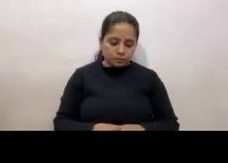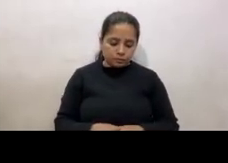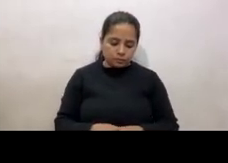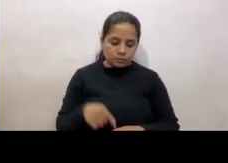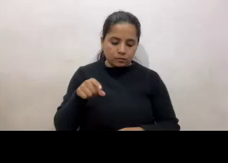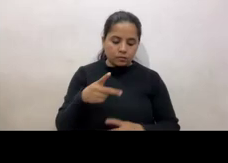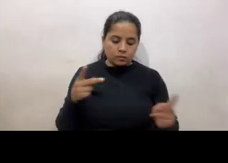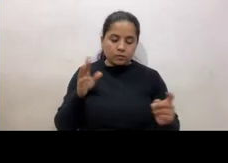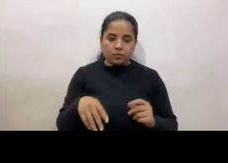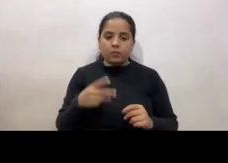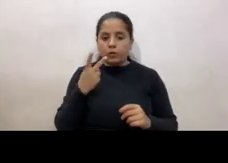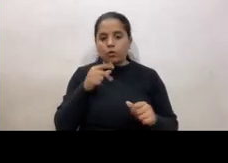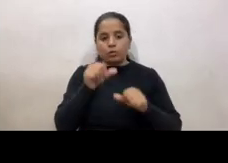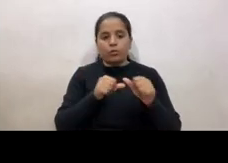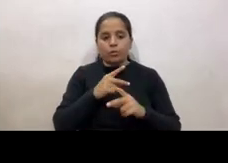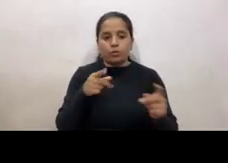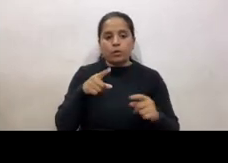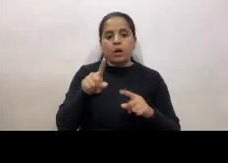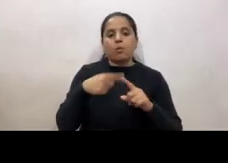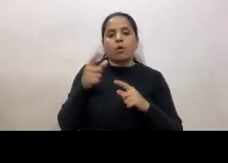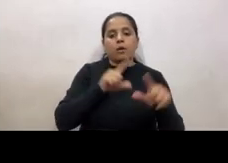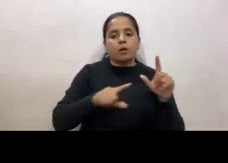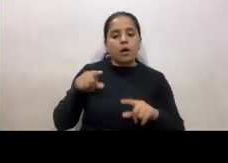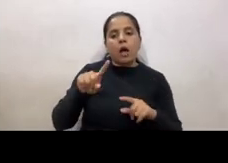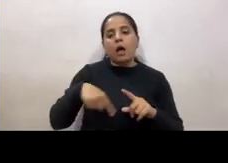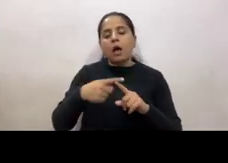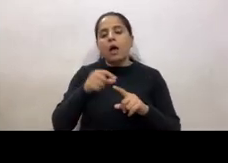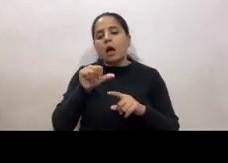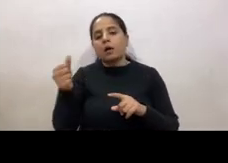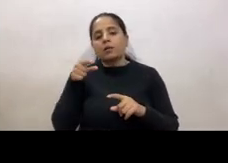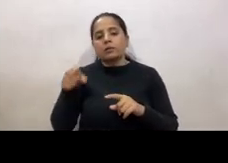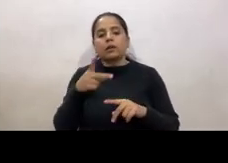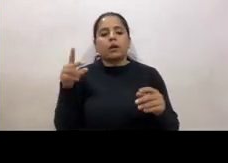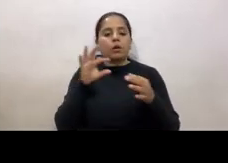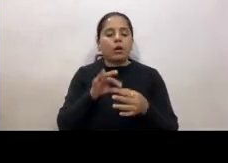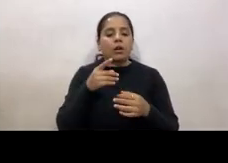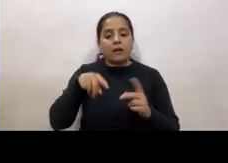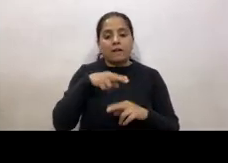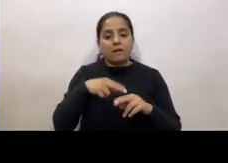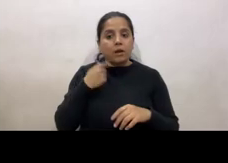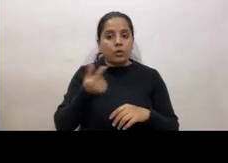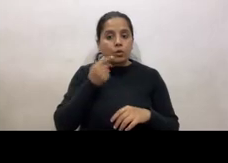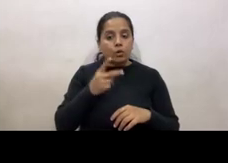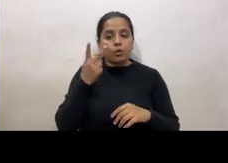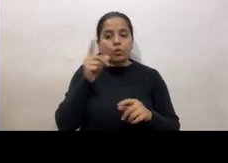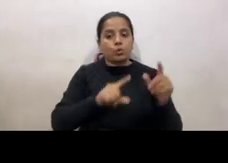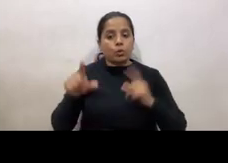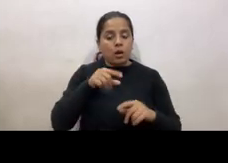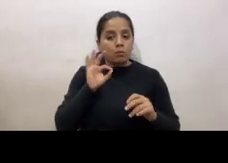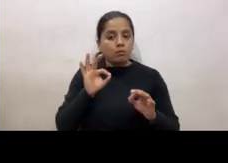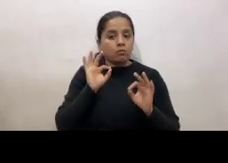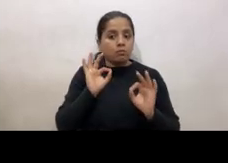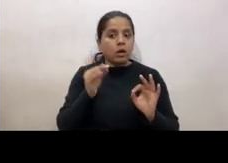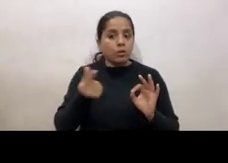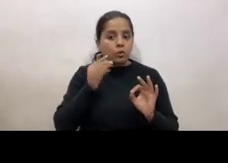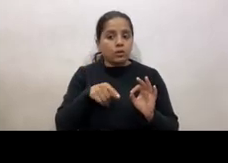there are two processes happening. One is about language and another is about content. So if we use the two languages effectively, where the content